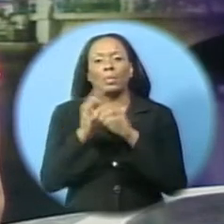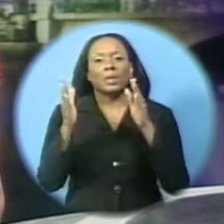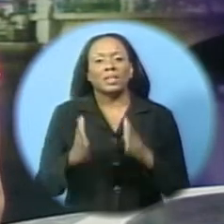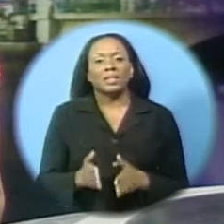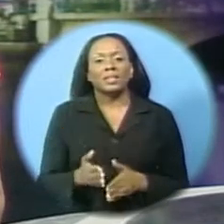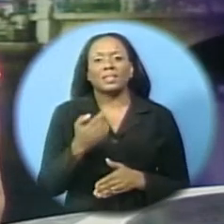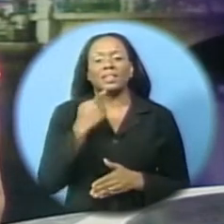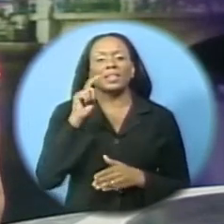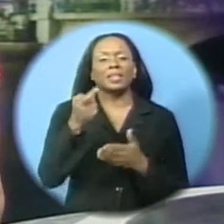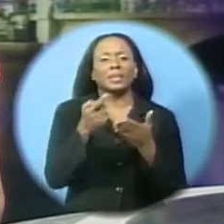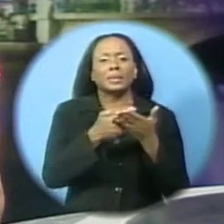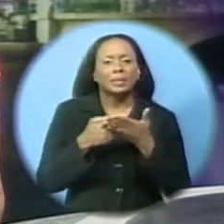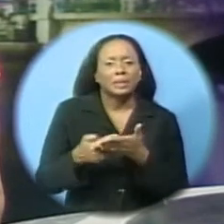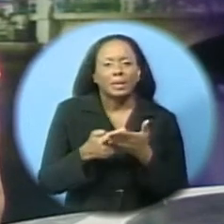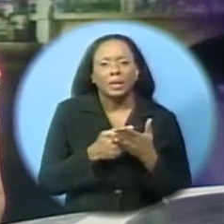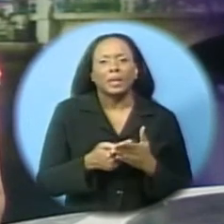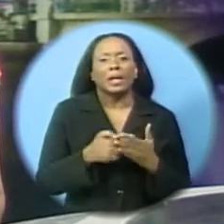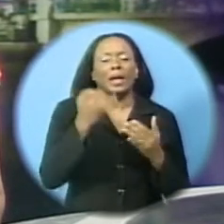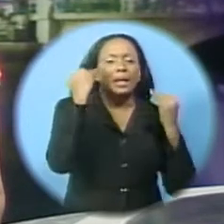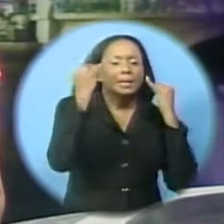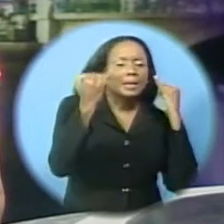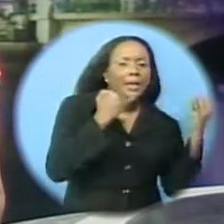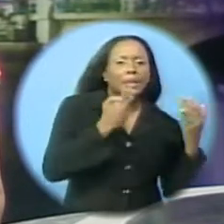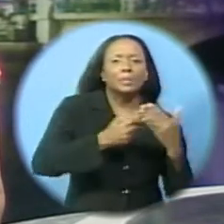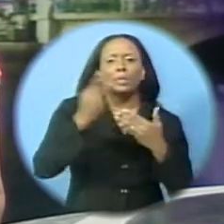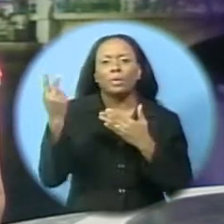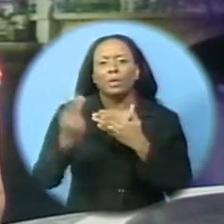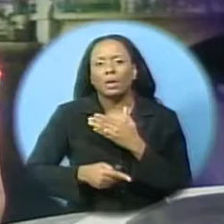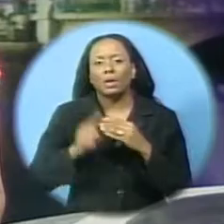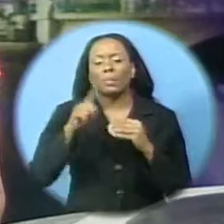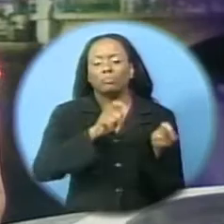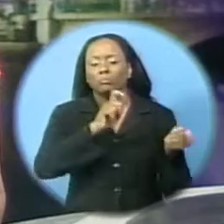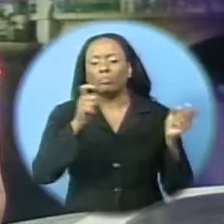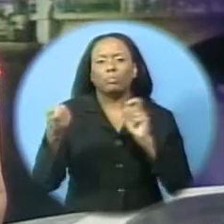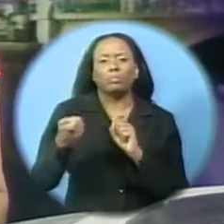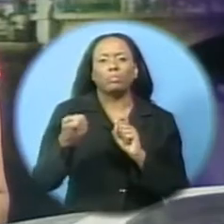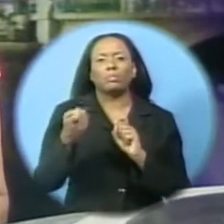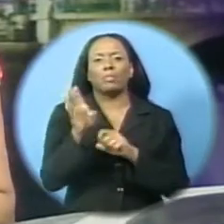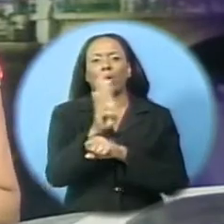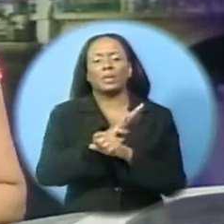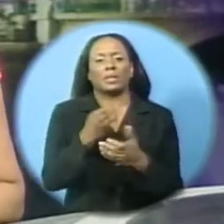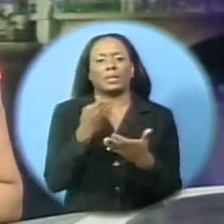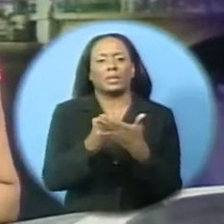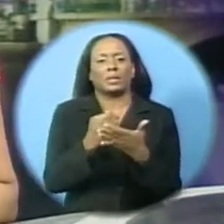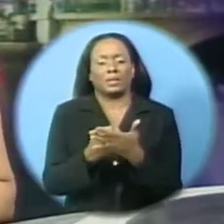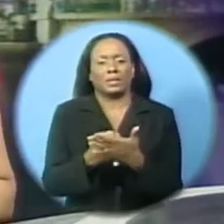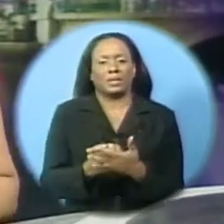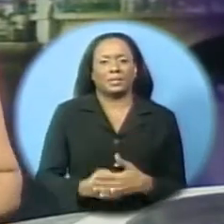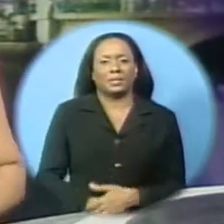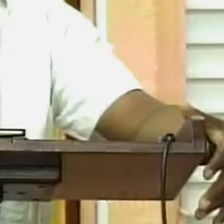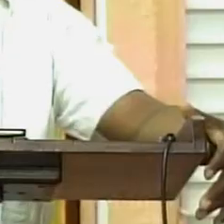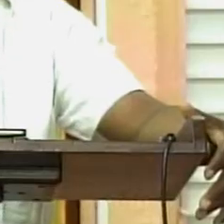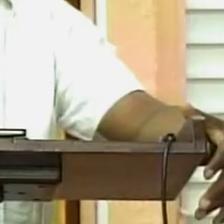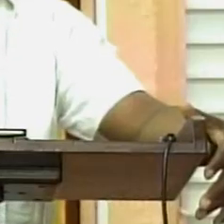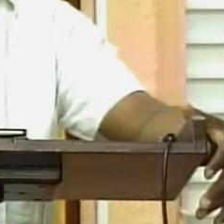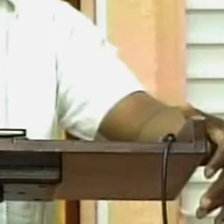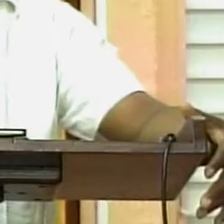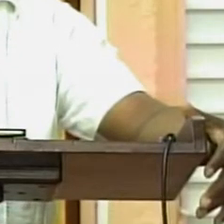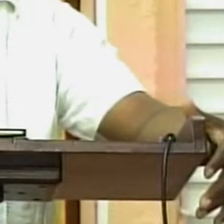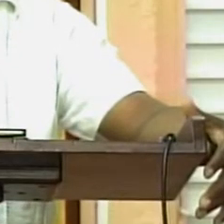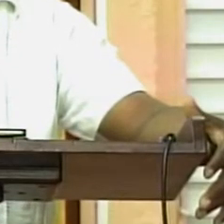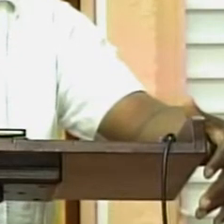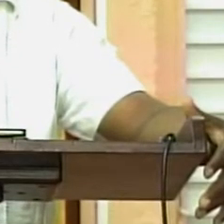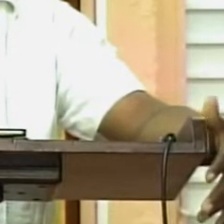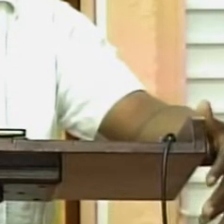on debating ideas and programs from both parties on transforming the local economy. I do not think that this is the time